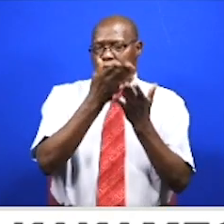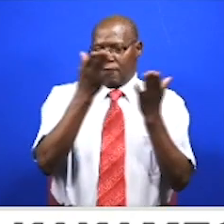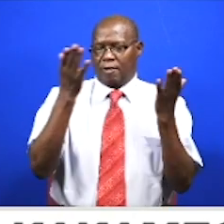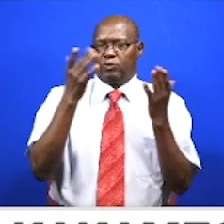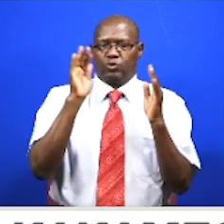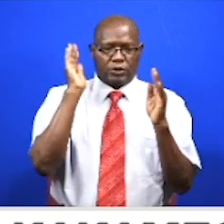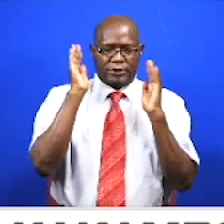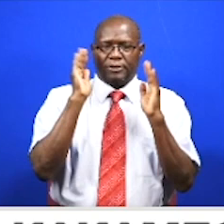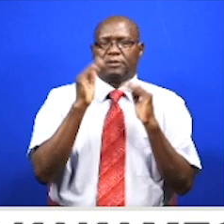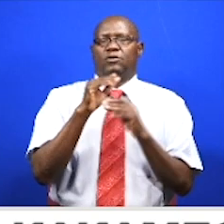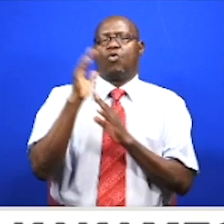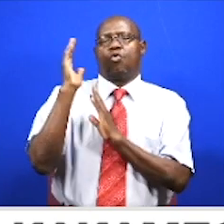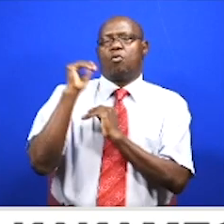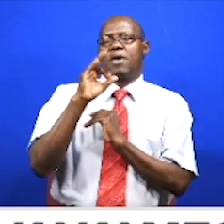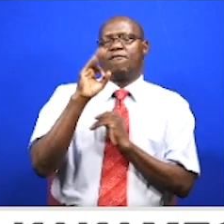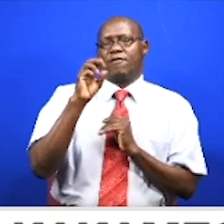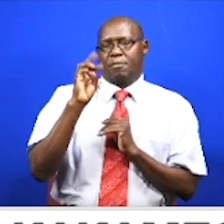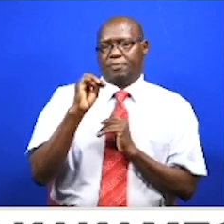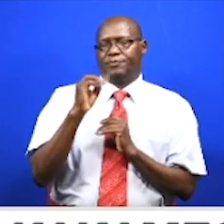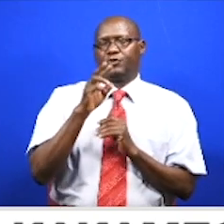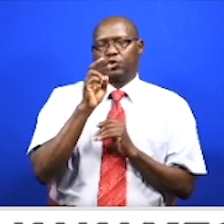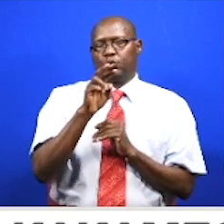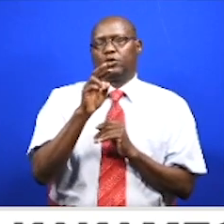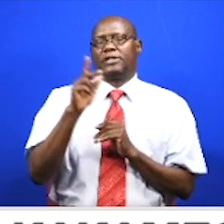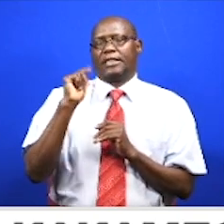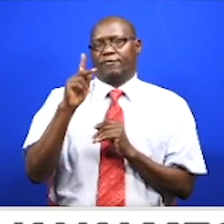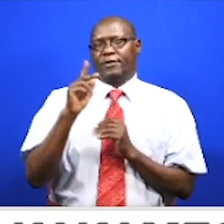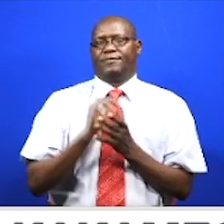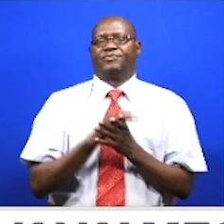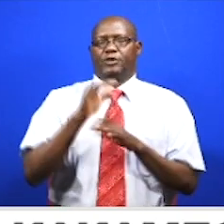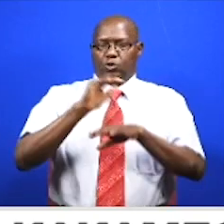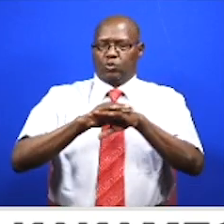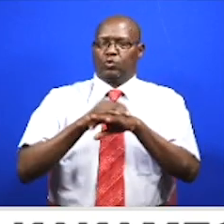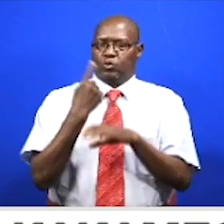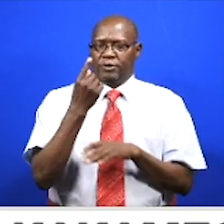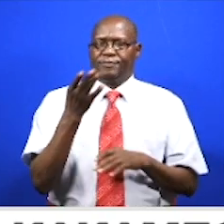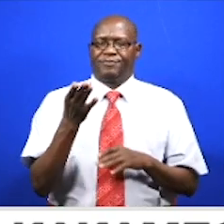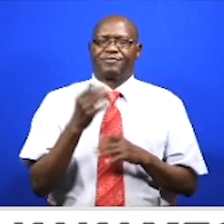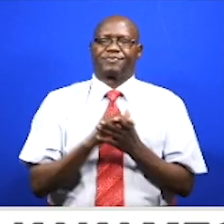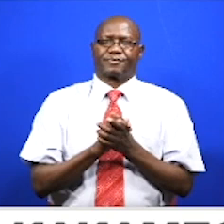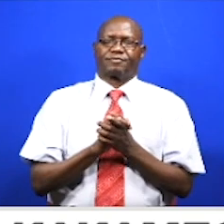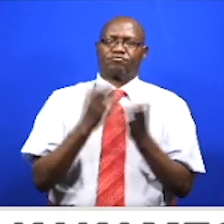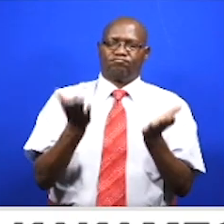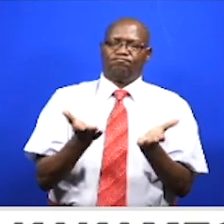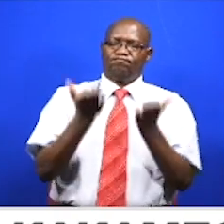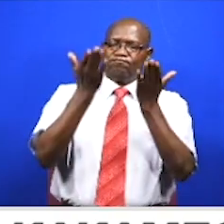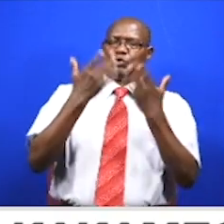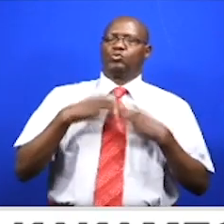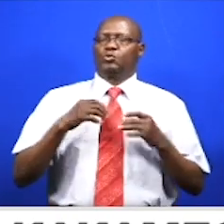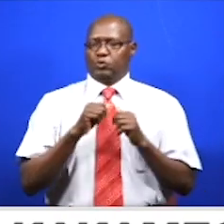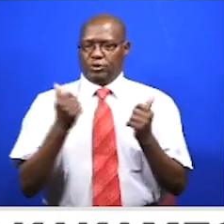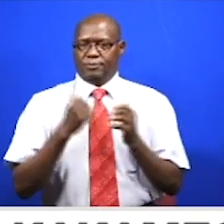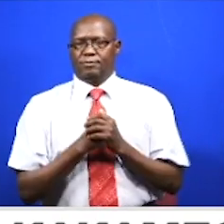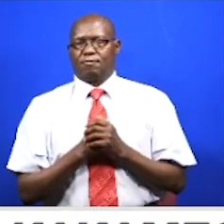to Hope FM, watch our TV. It's a good one, and we do uplift people. Music